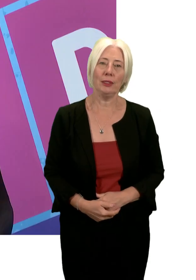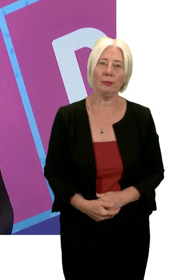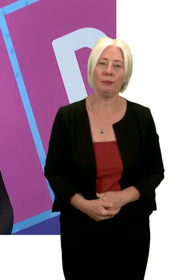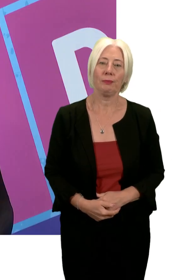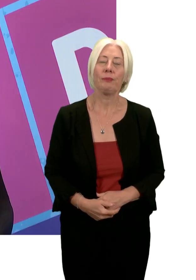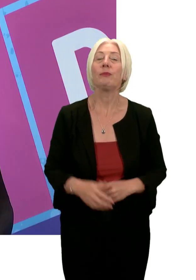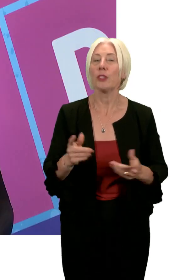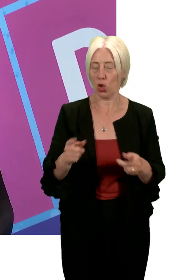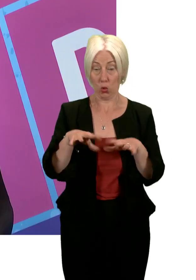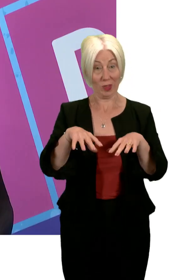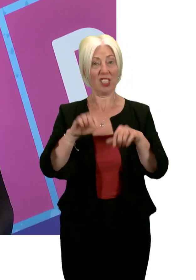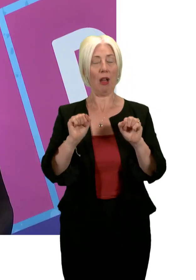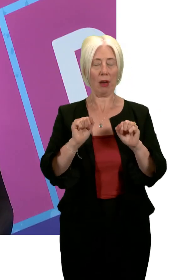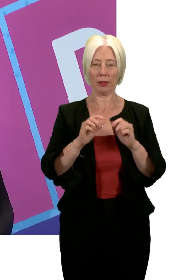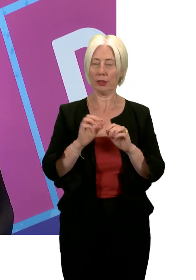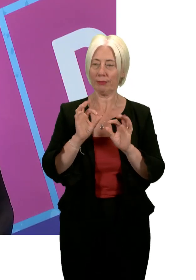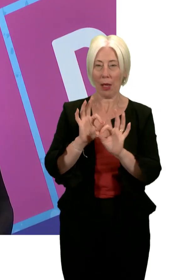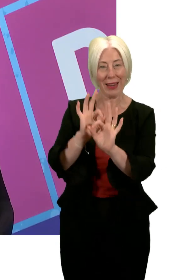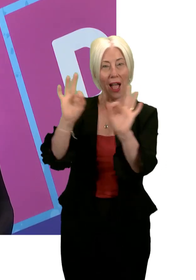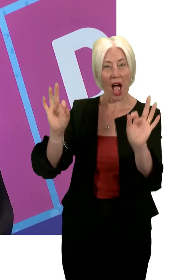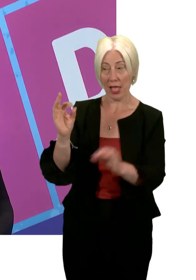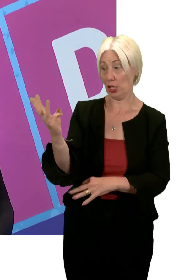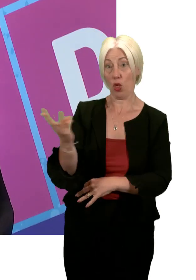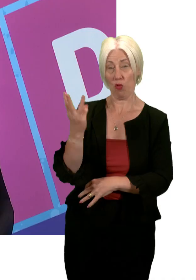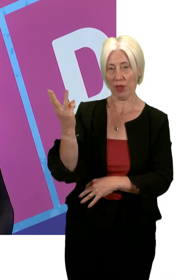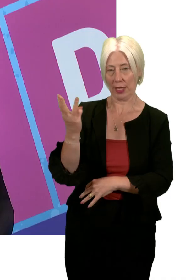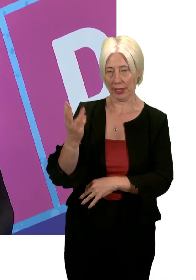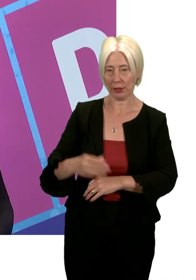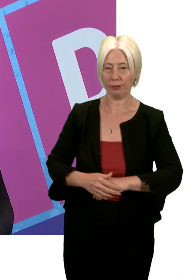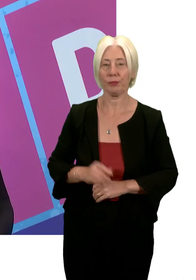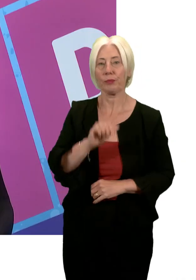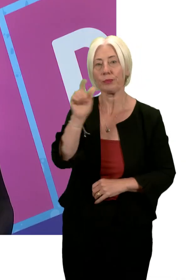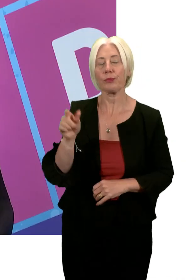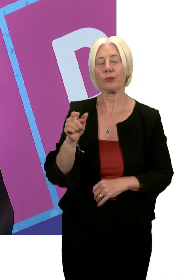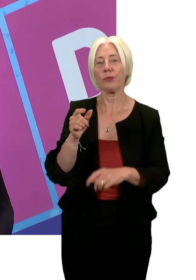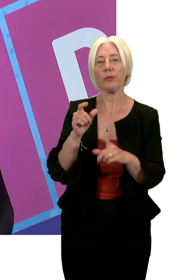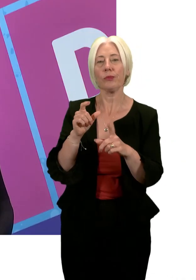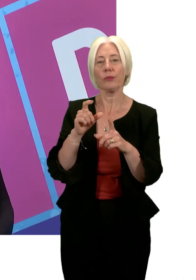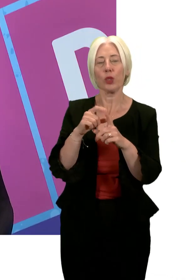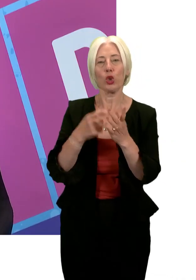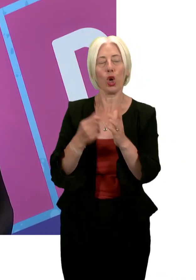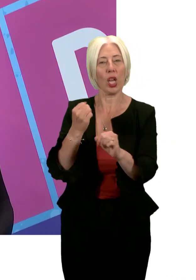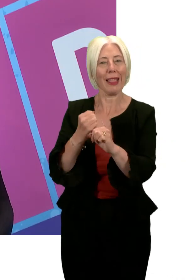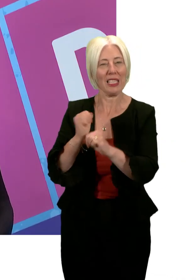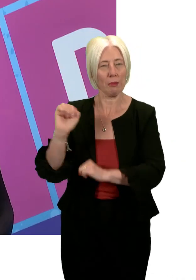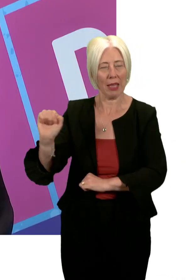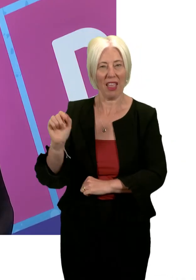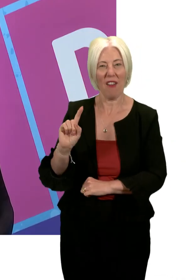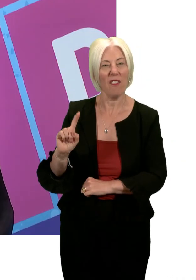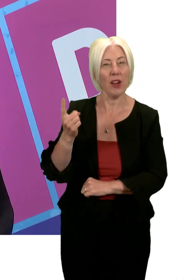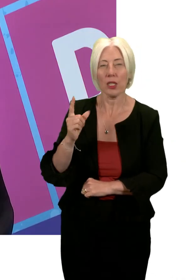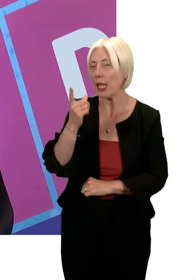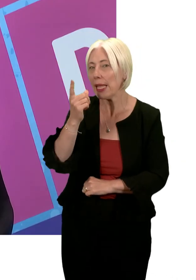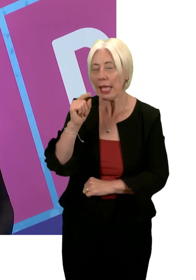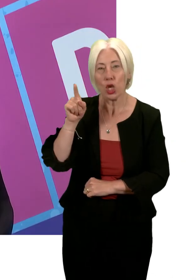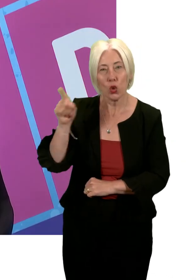So just as a wee opener, I'm going to ask each of our panellists, and I'm going to come to you, Dr. Gillespie, first, to do a wee opener